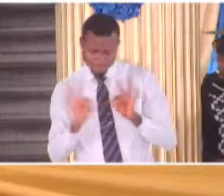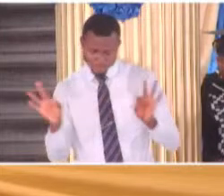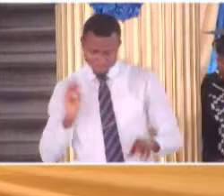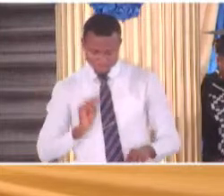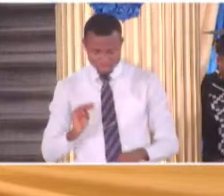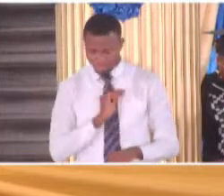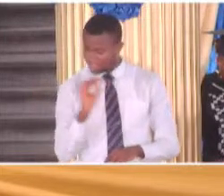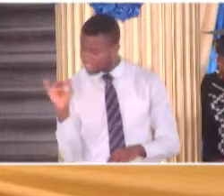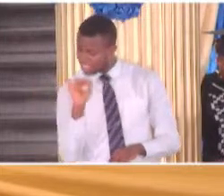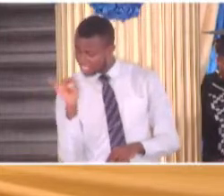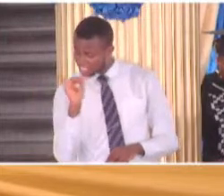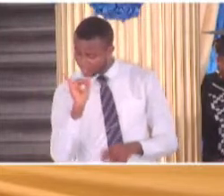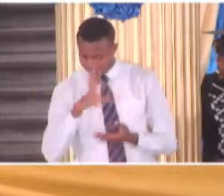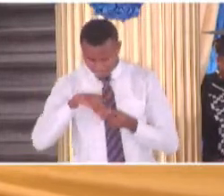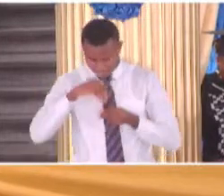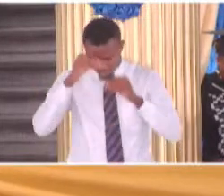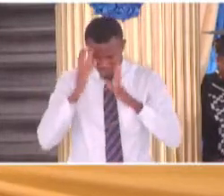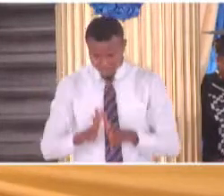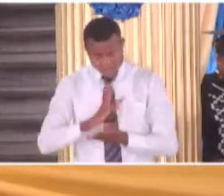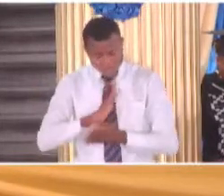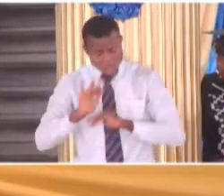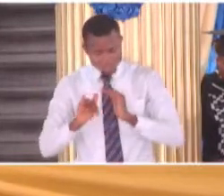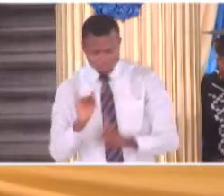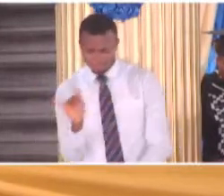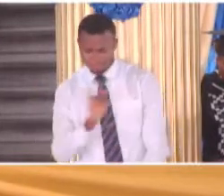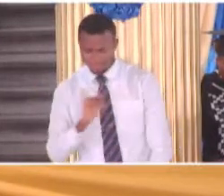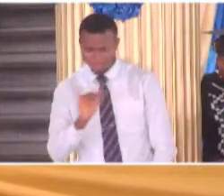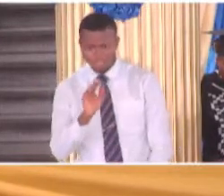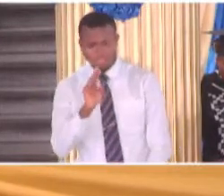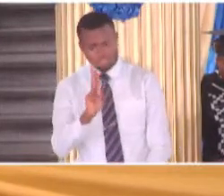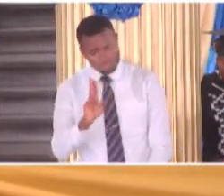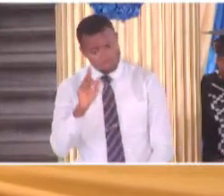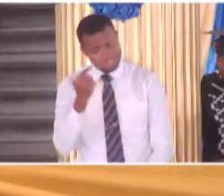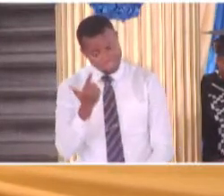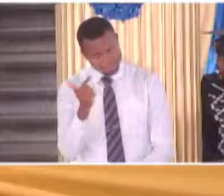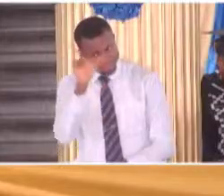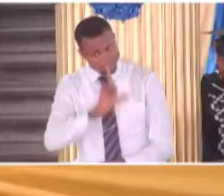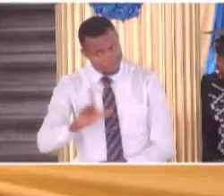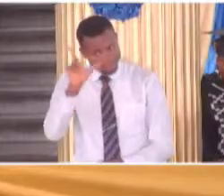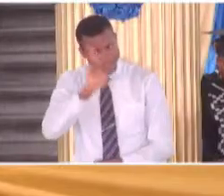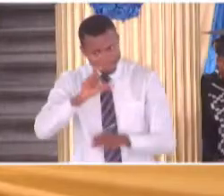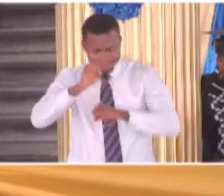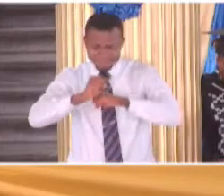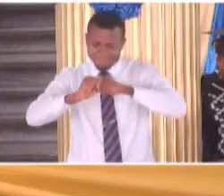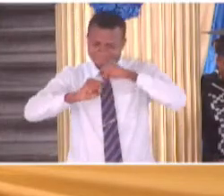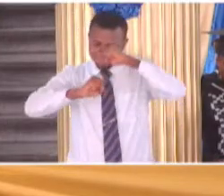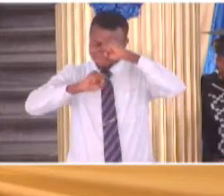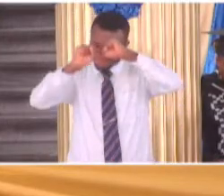students. In the same vein, the UG Library Systems has